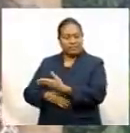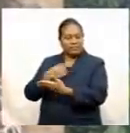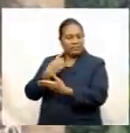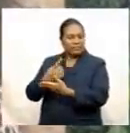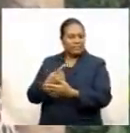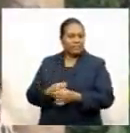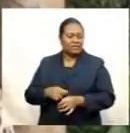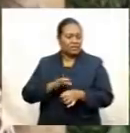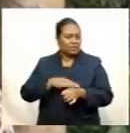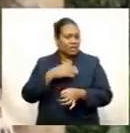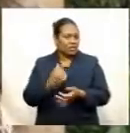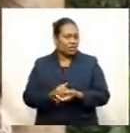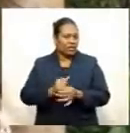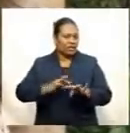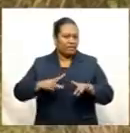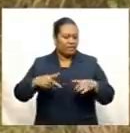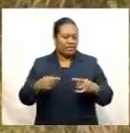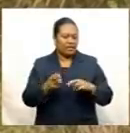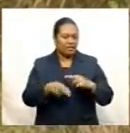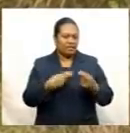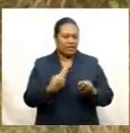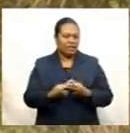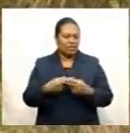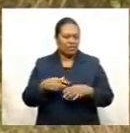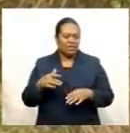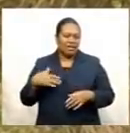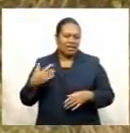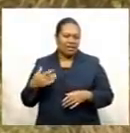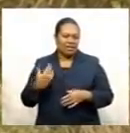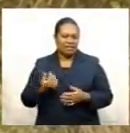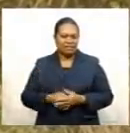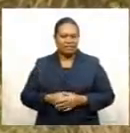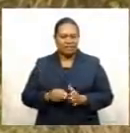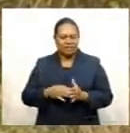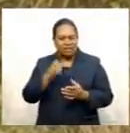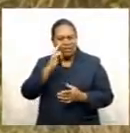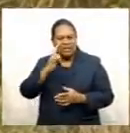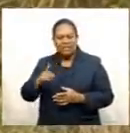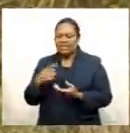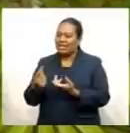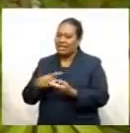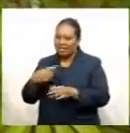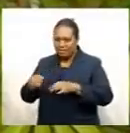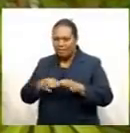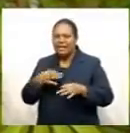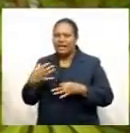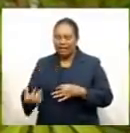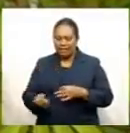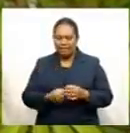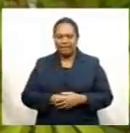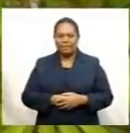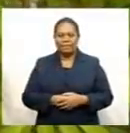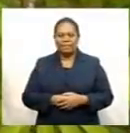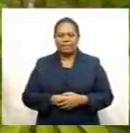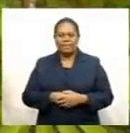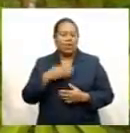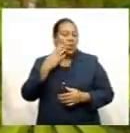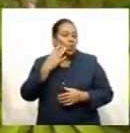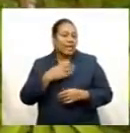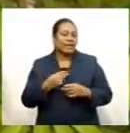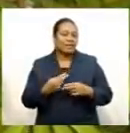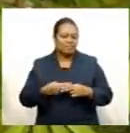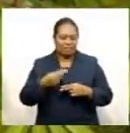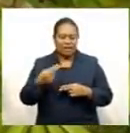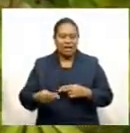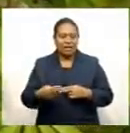will ensure our food security. The youth group has also mapped out other plans. After planting for the families, we will